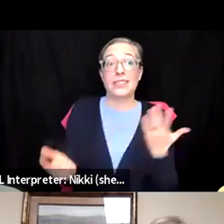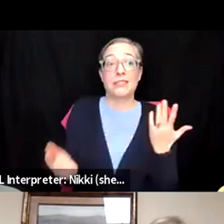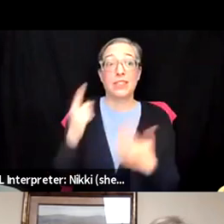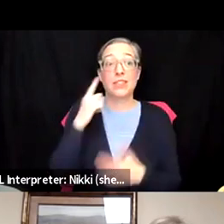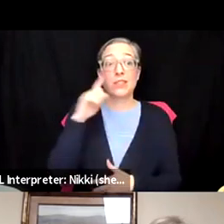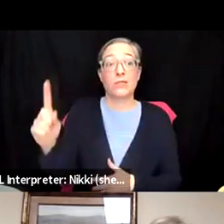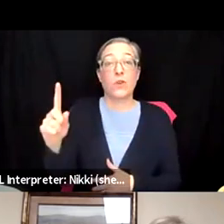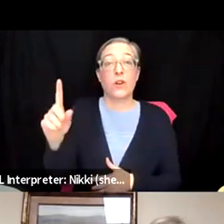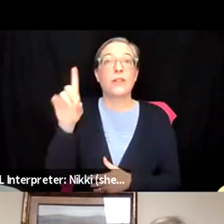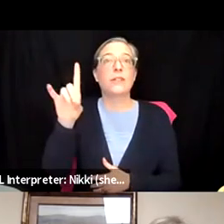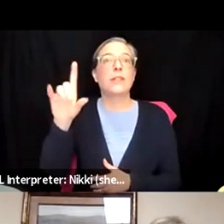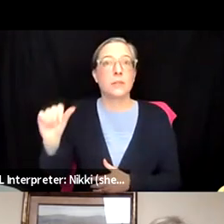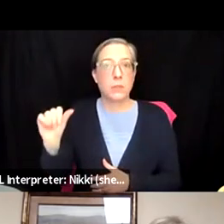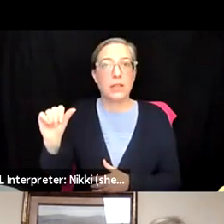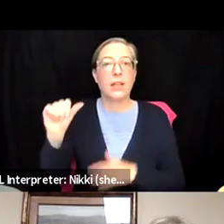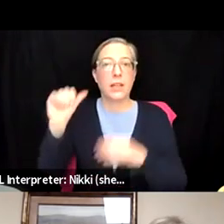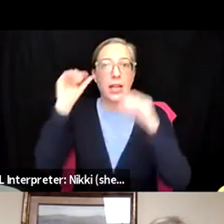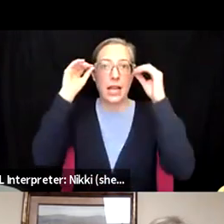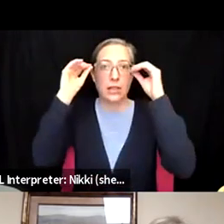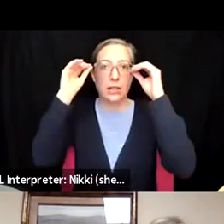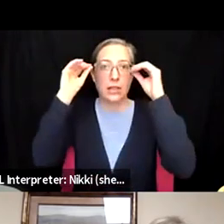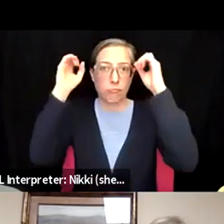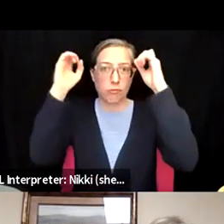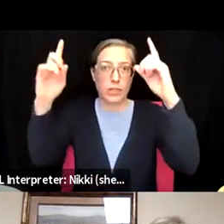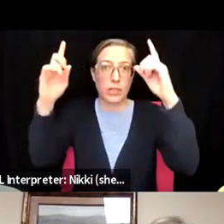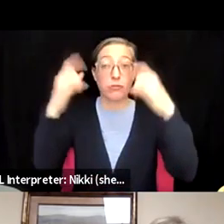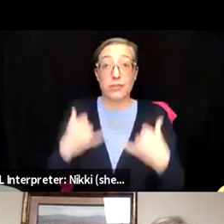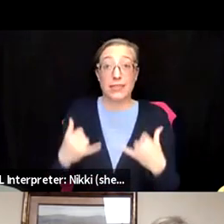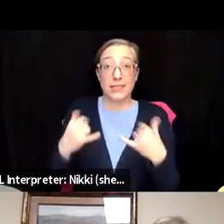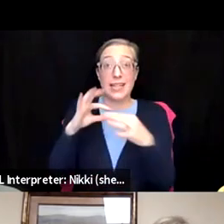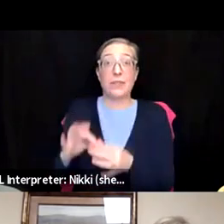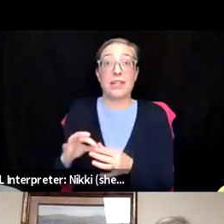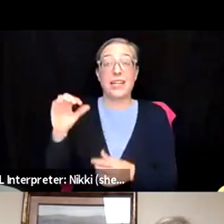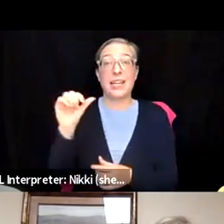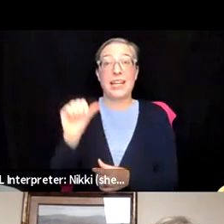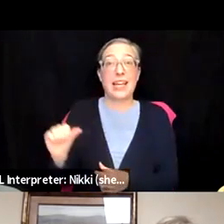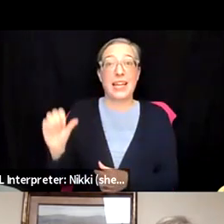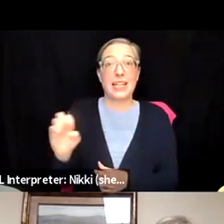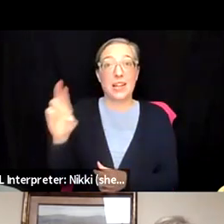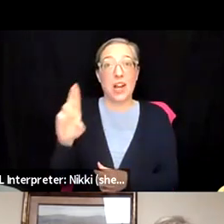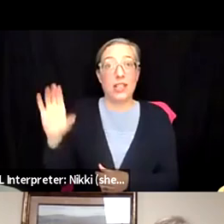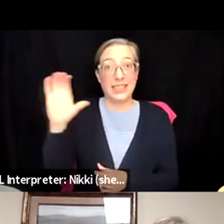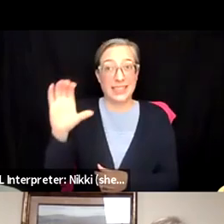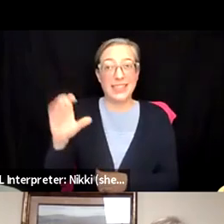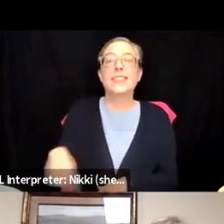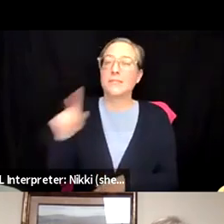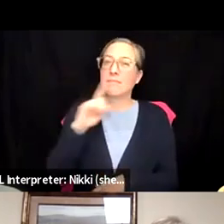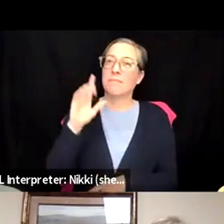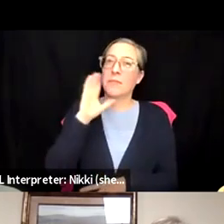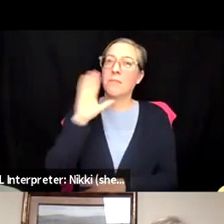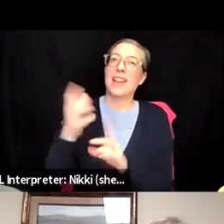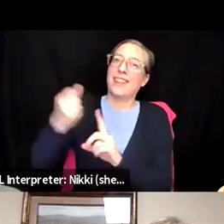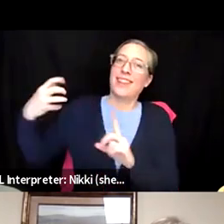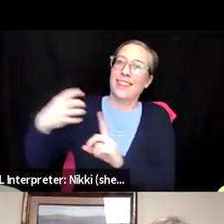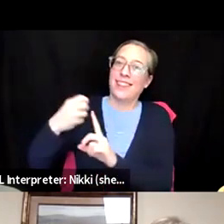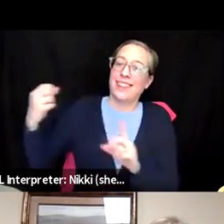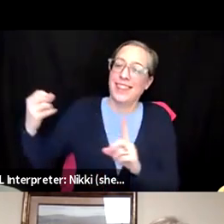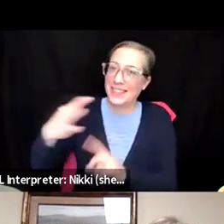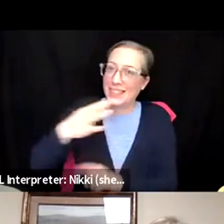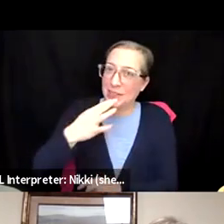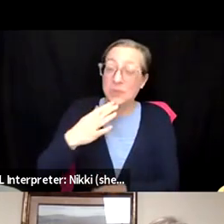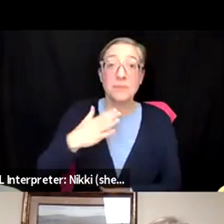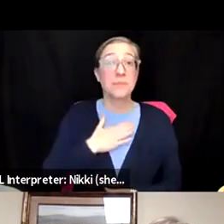be on ADRCs, and you'll find out a little bit more on that in just a bit. My name is